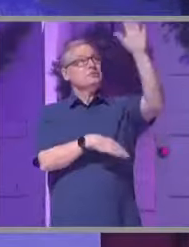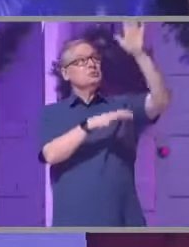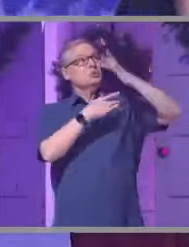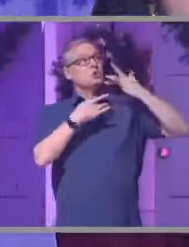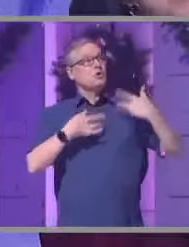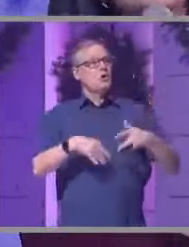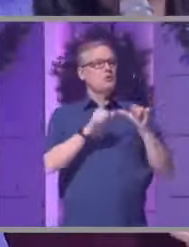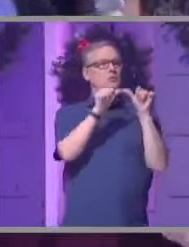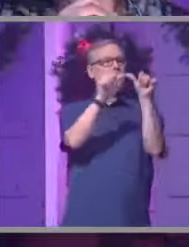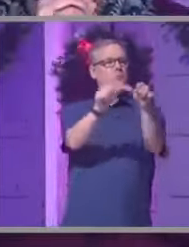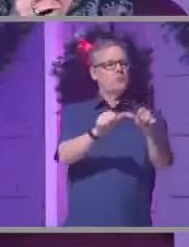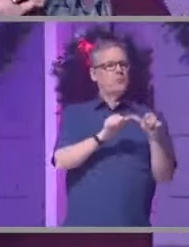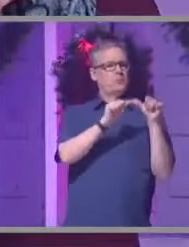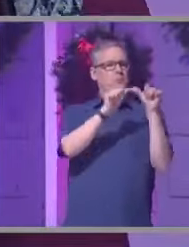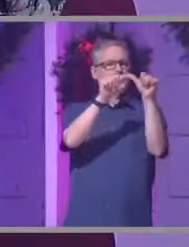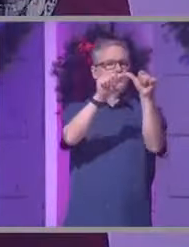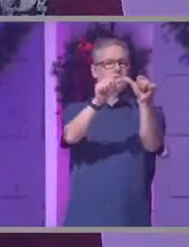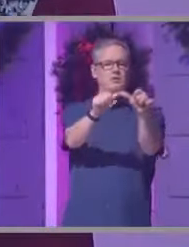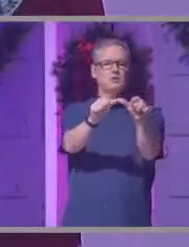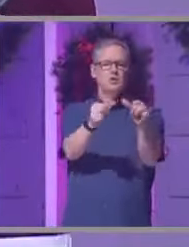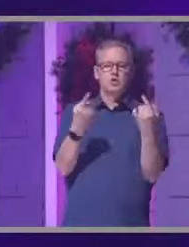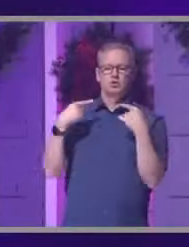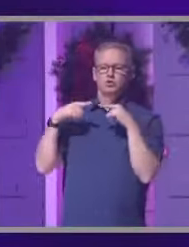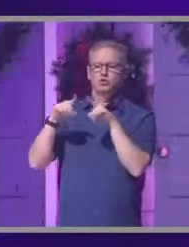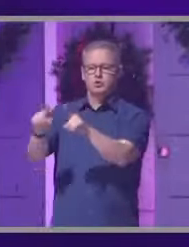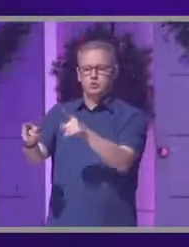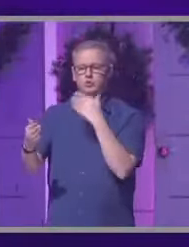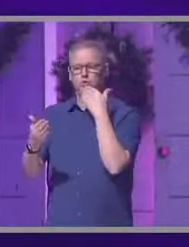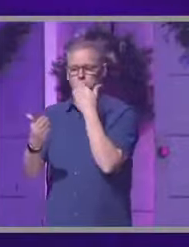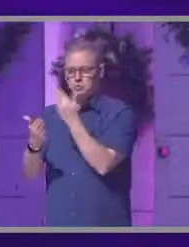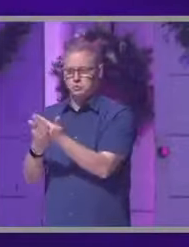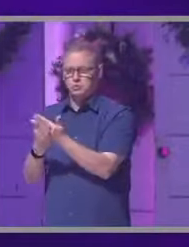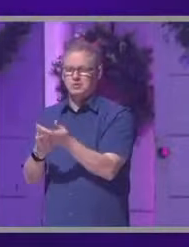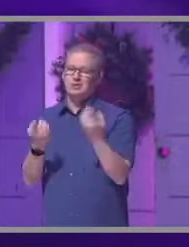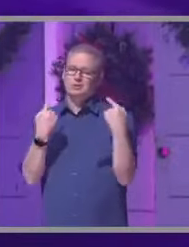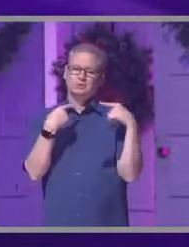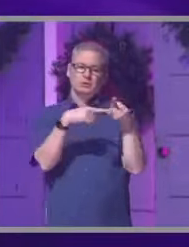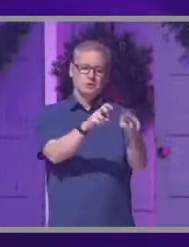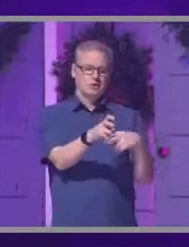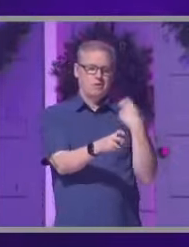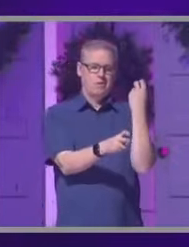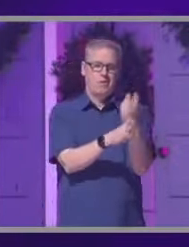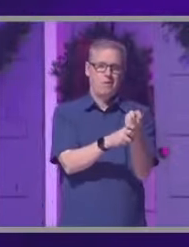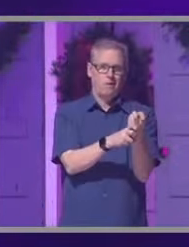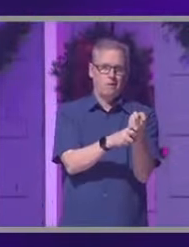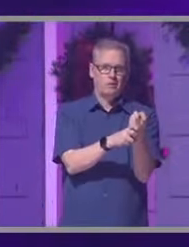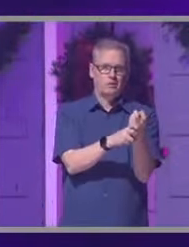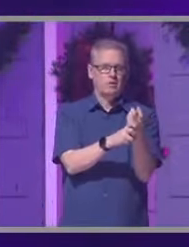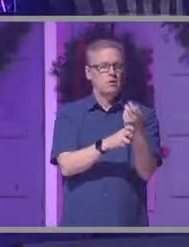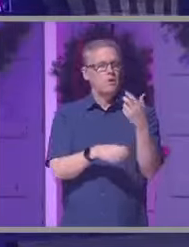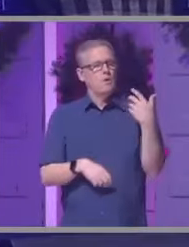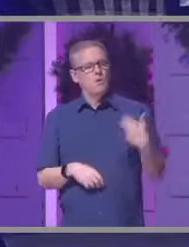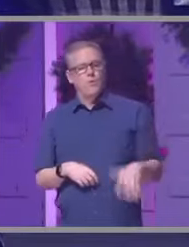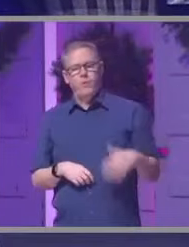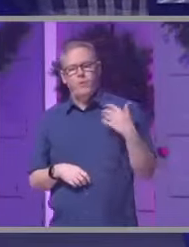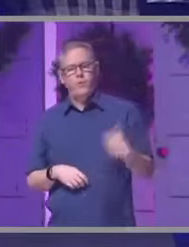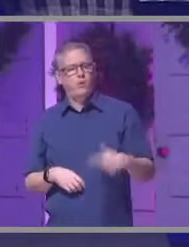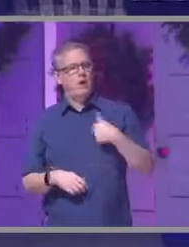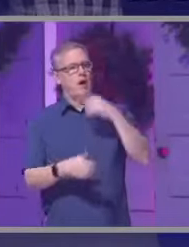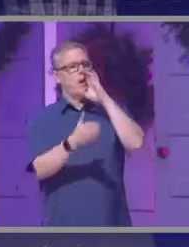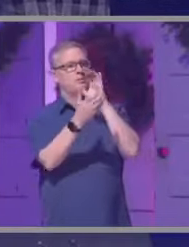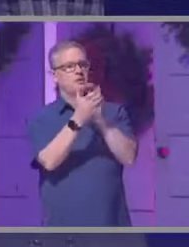your unchanging heart, in the good things, in the hardest part. Oh, I believe.